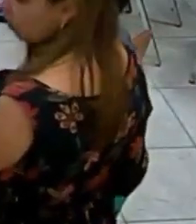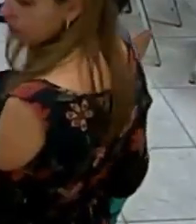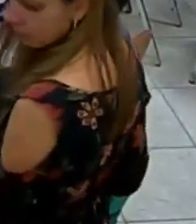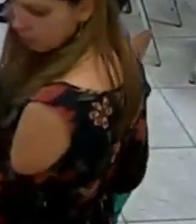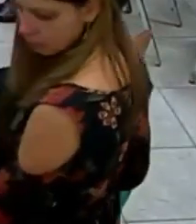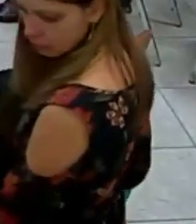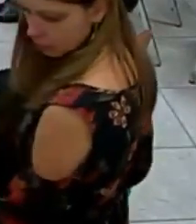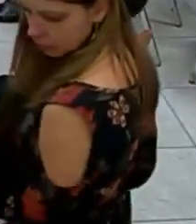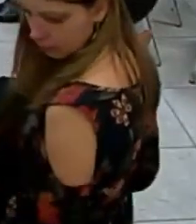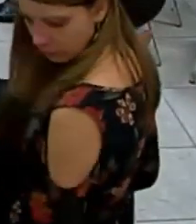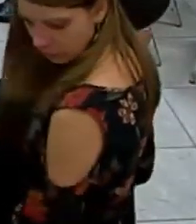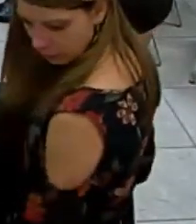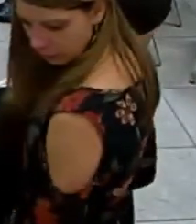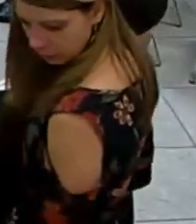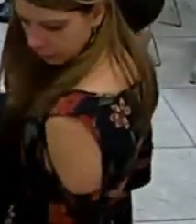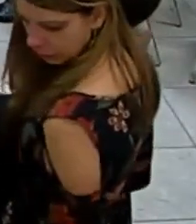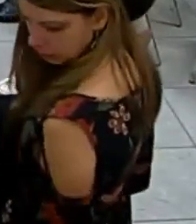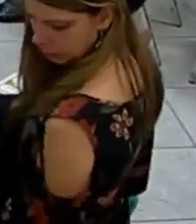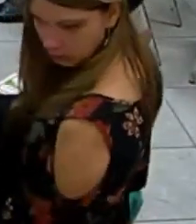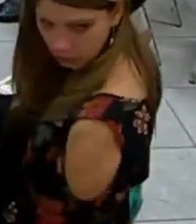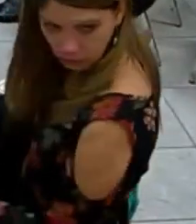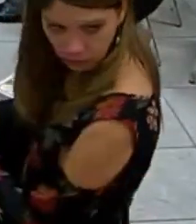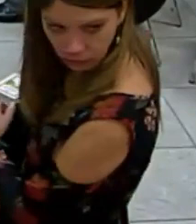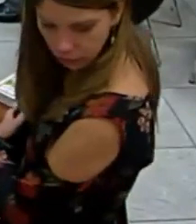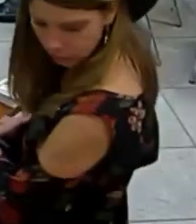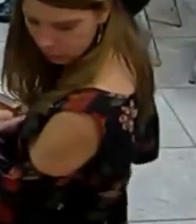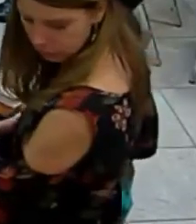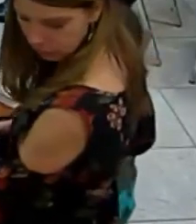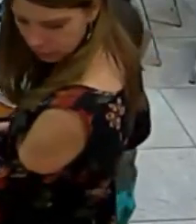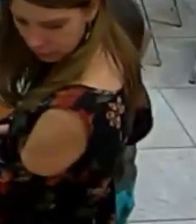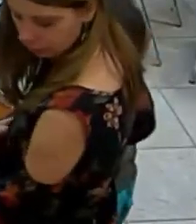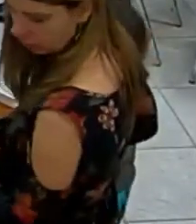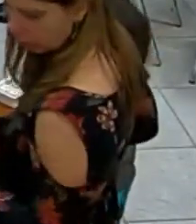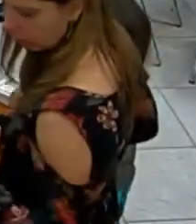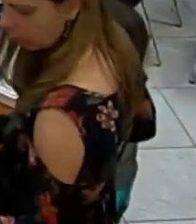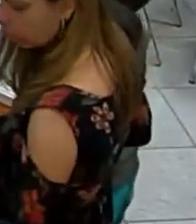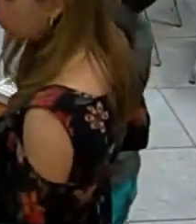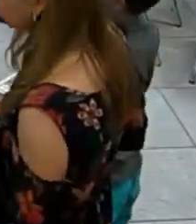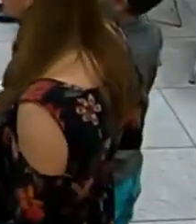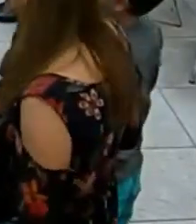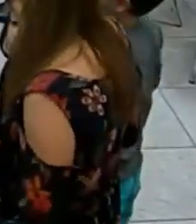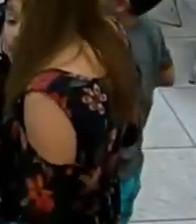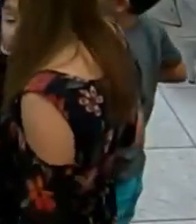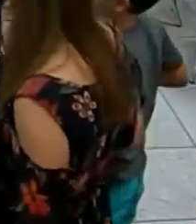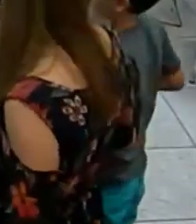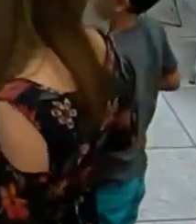that the Lord has given us. Amen. Let's sing a song.